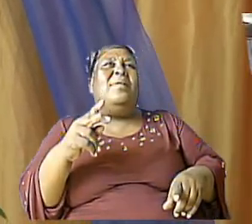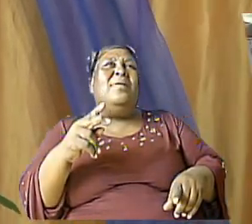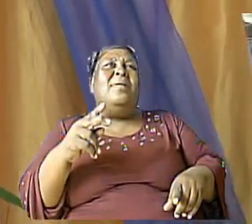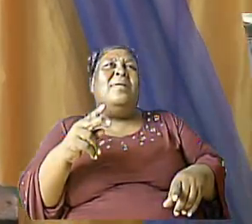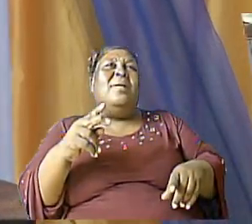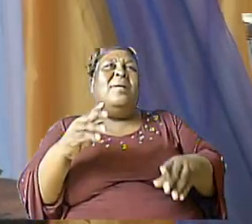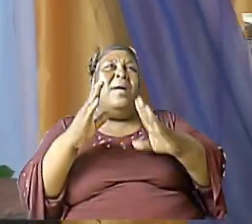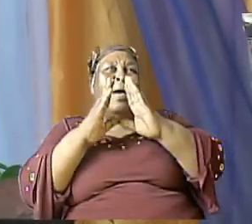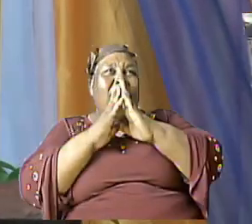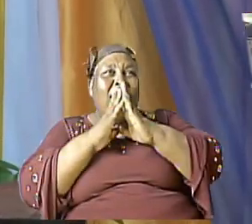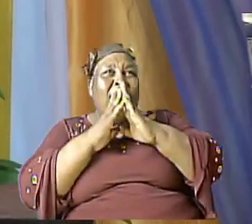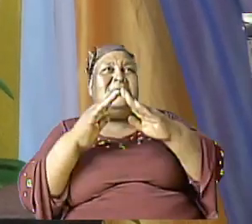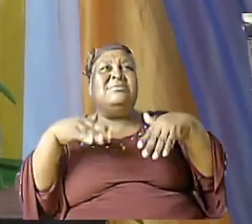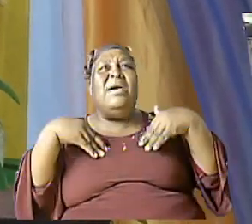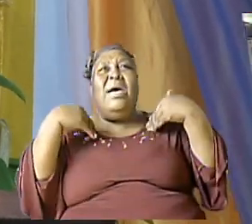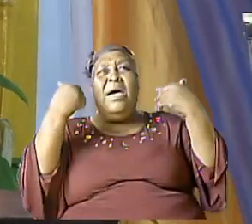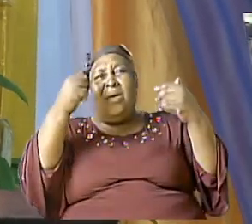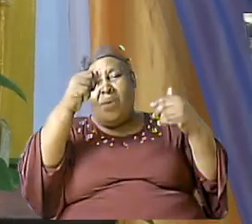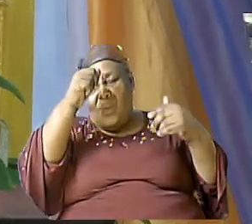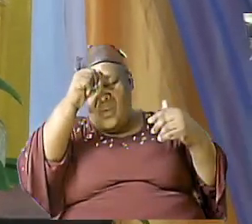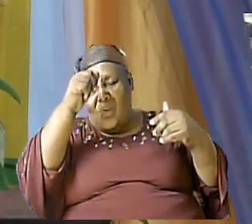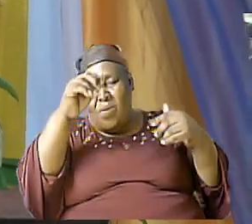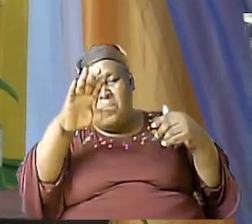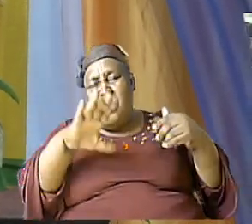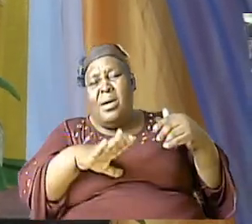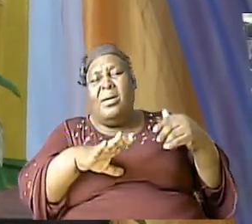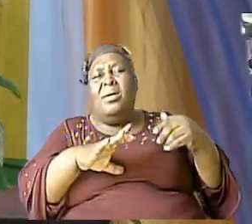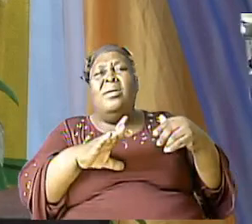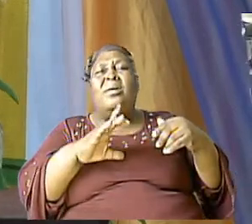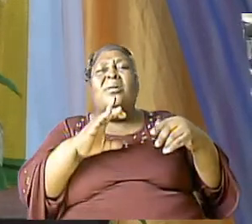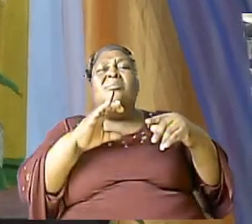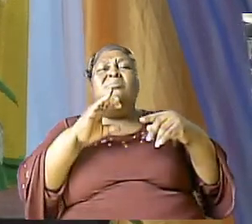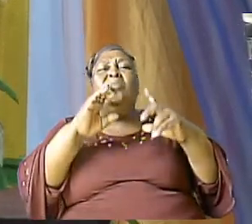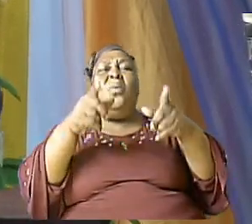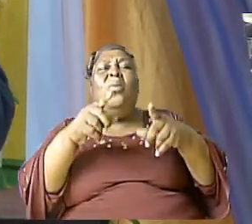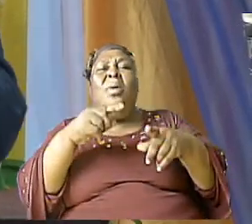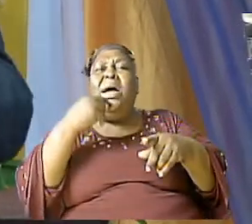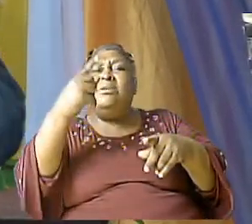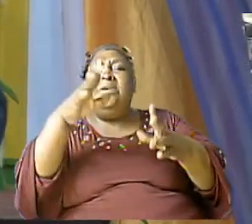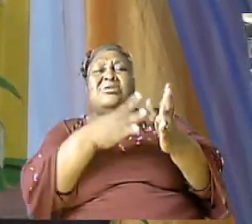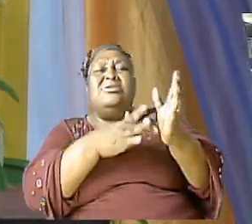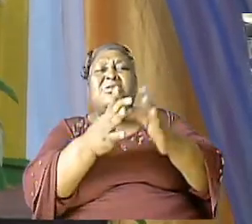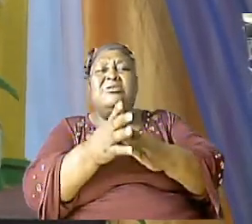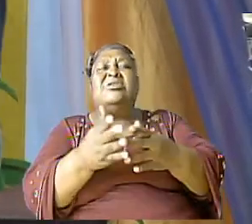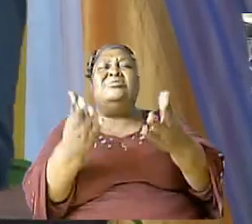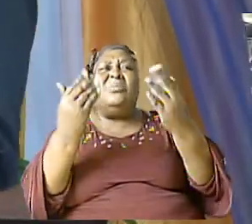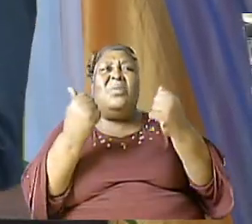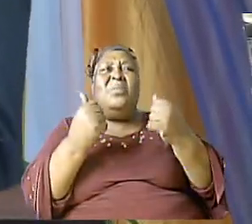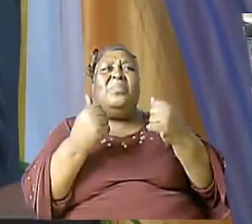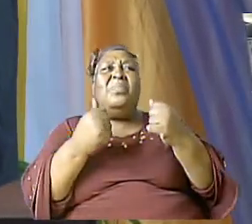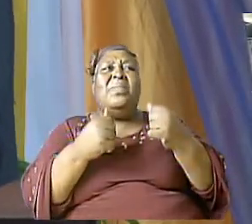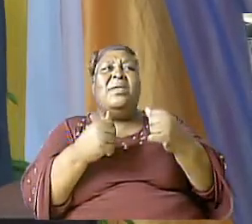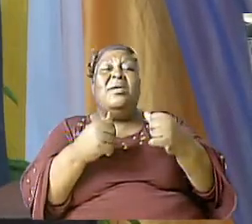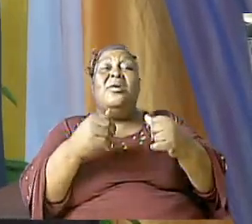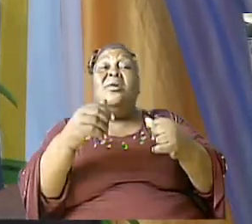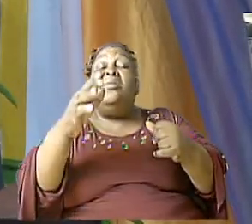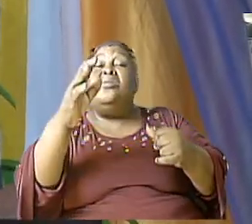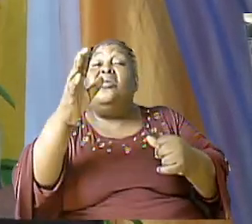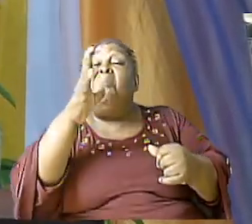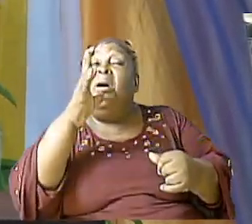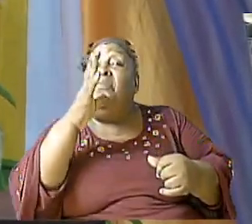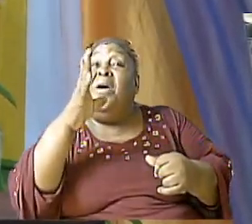they asked a young man to go and tell Jesus, we are out here, we want to talk to you. The young man go to Jesus and say, hello, your mother and your brother,